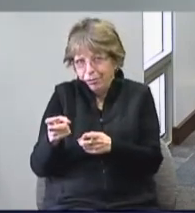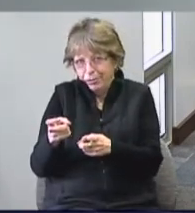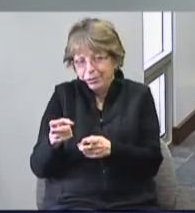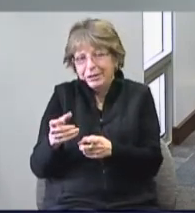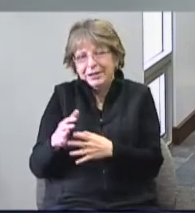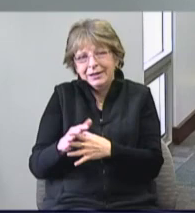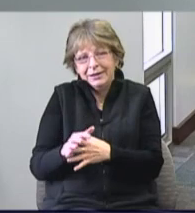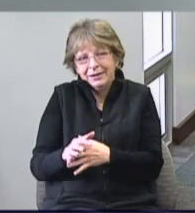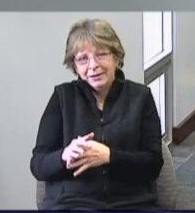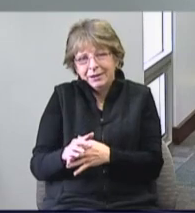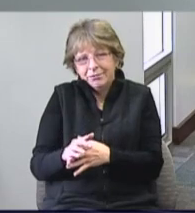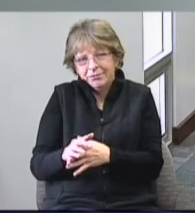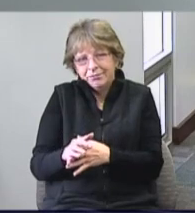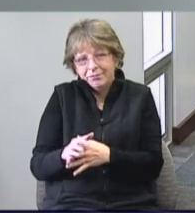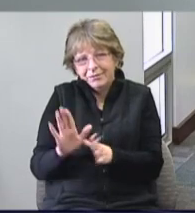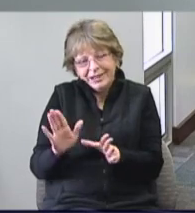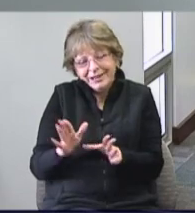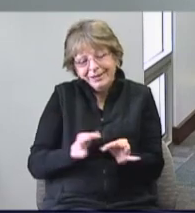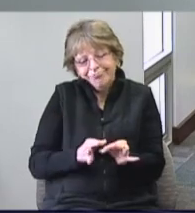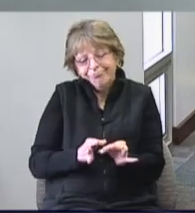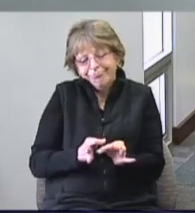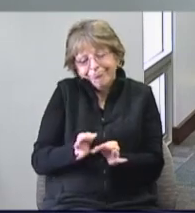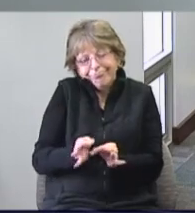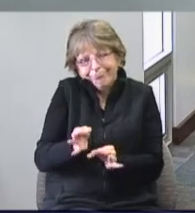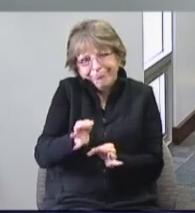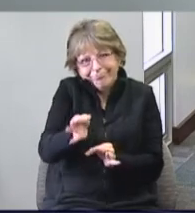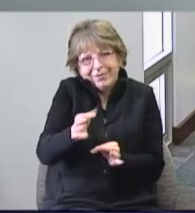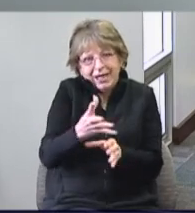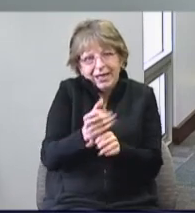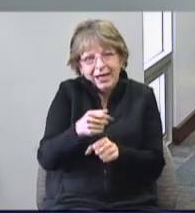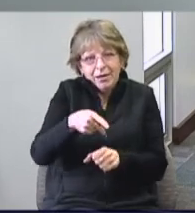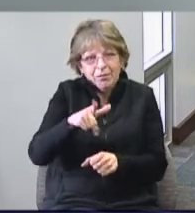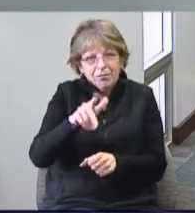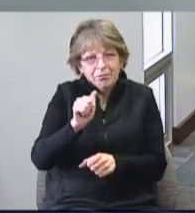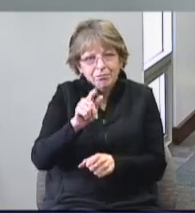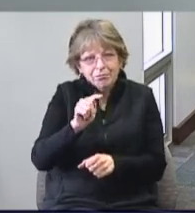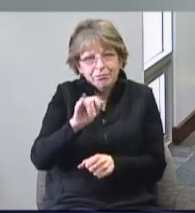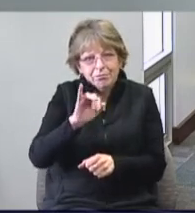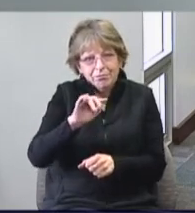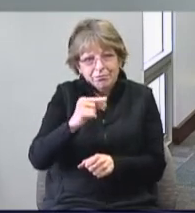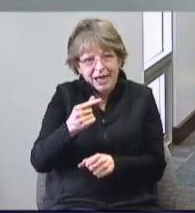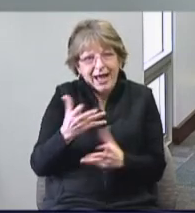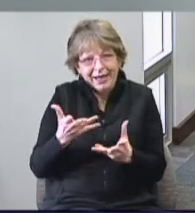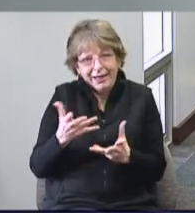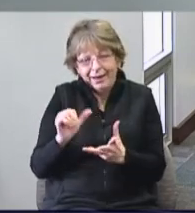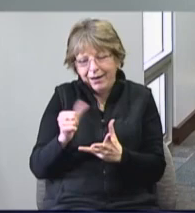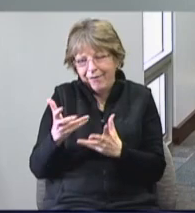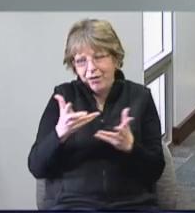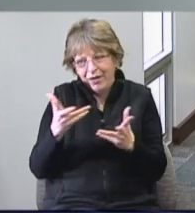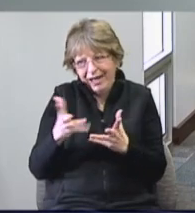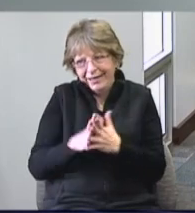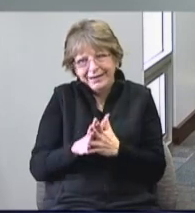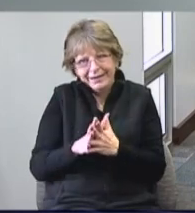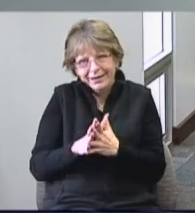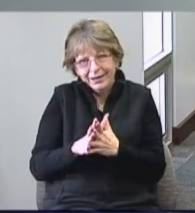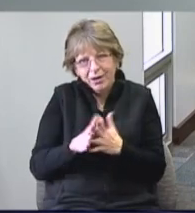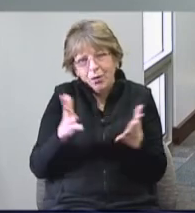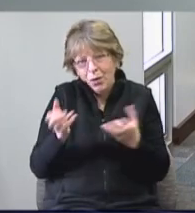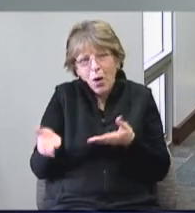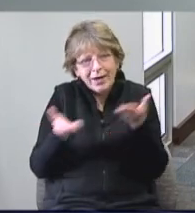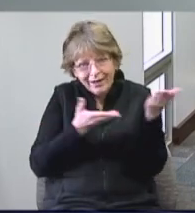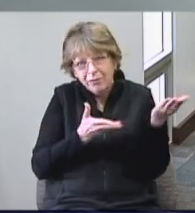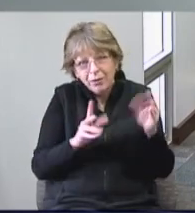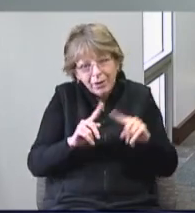a little bit of a delay on getting the plating and the conditional use, which we've been ready for weeks now to you for consideration.